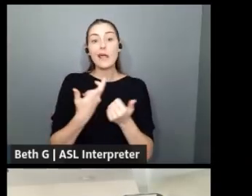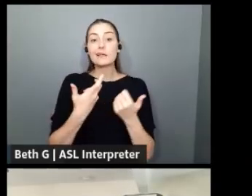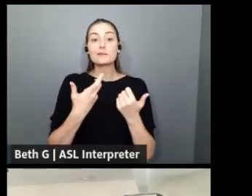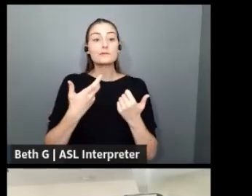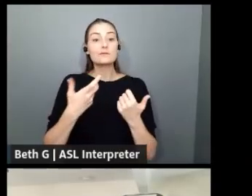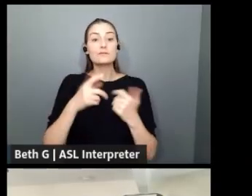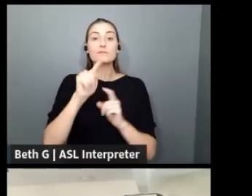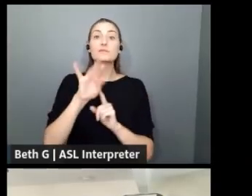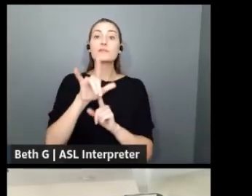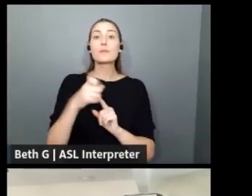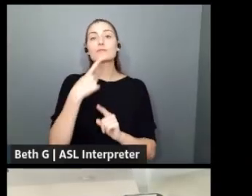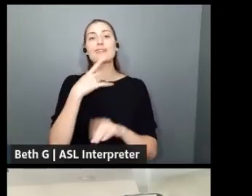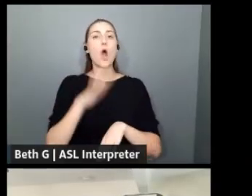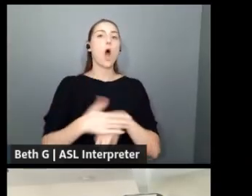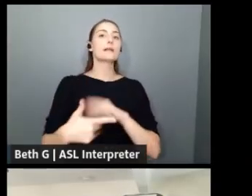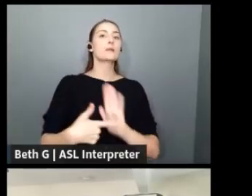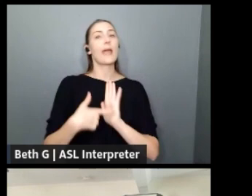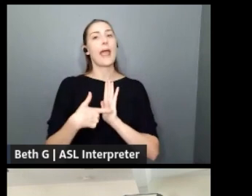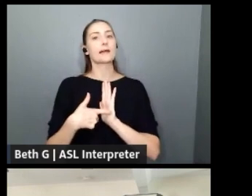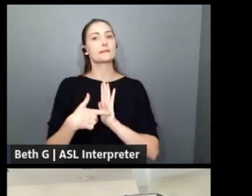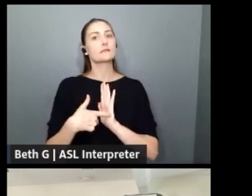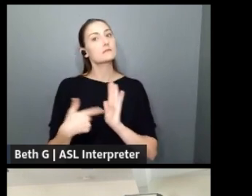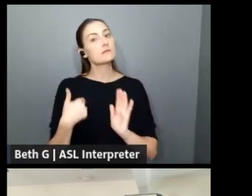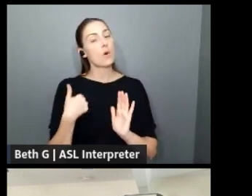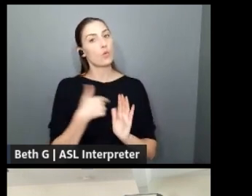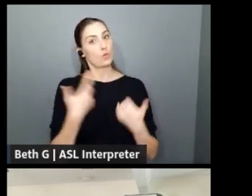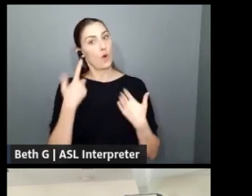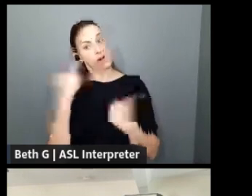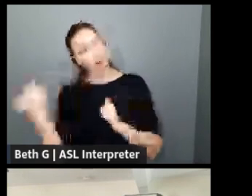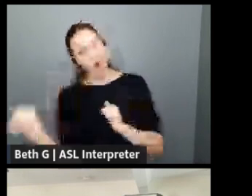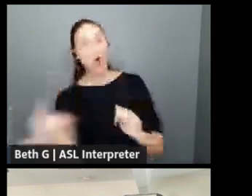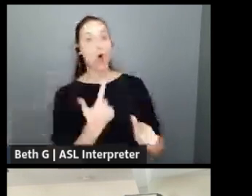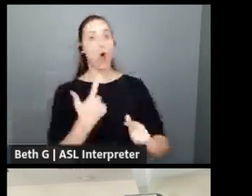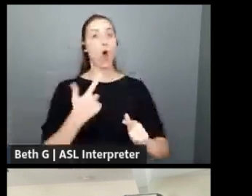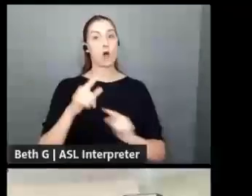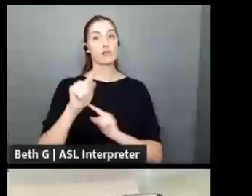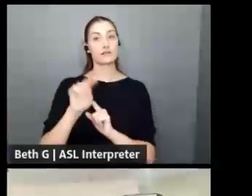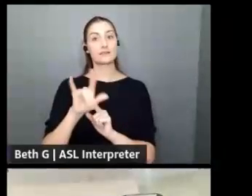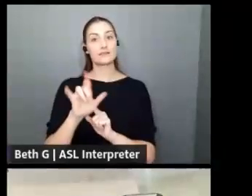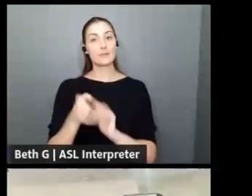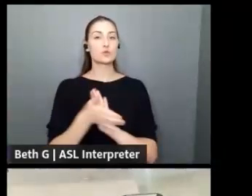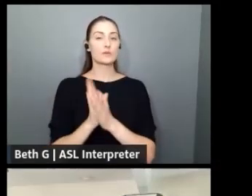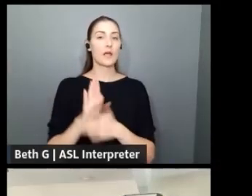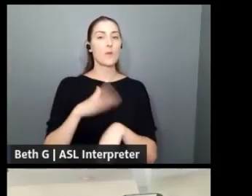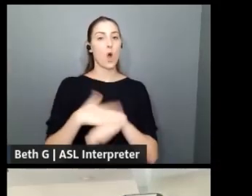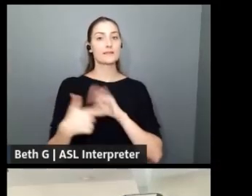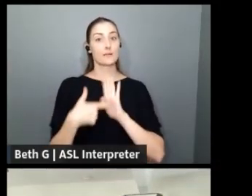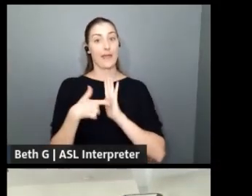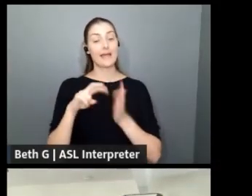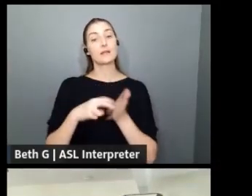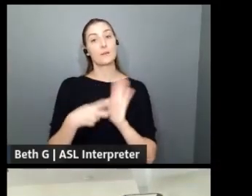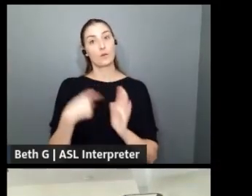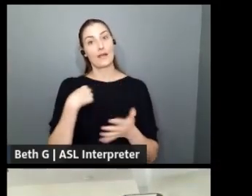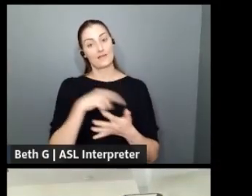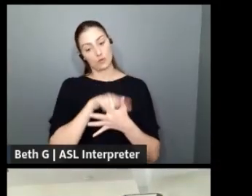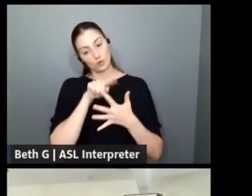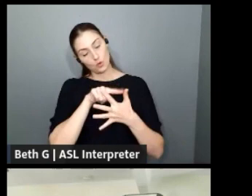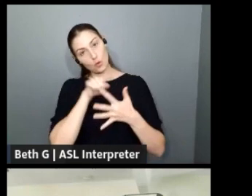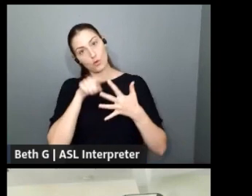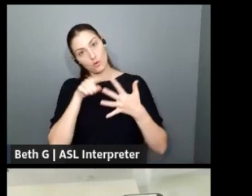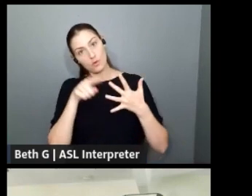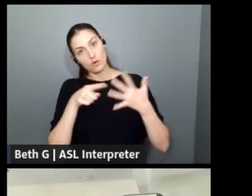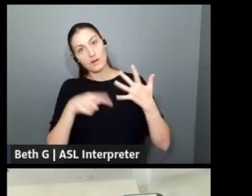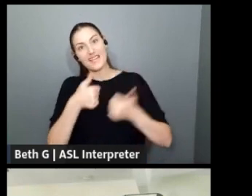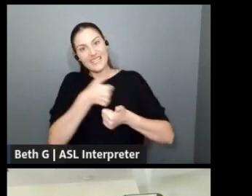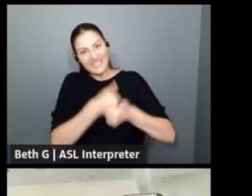demand. So let's say we want to do that for all our tables. Then we would have to go through each of the DynamoDB tables